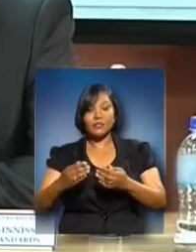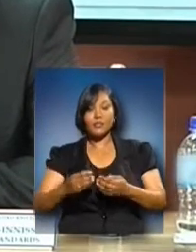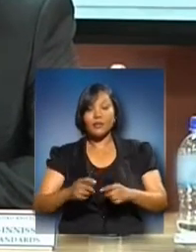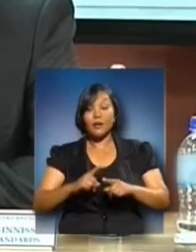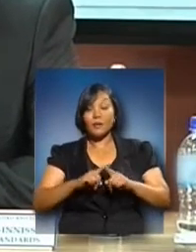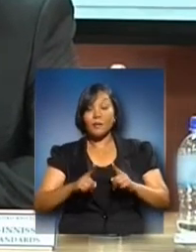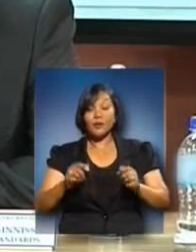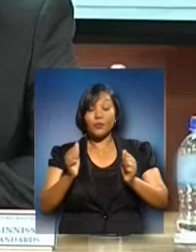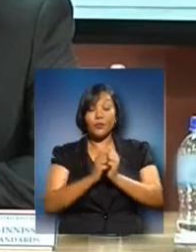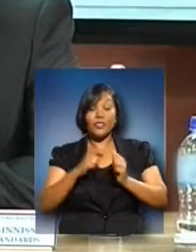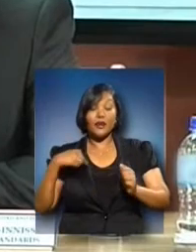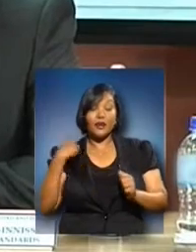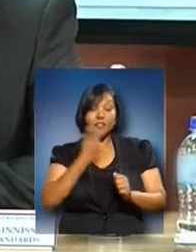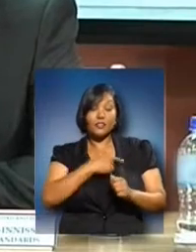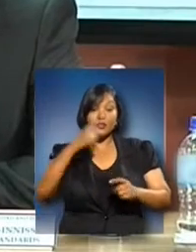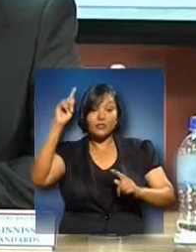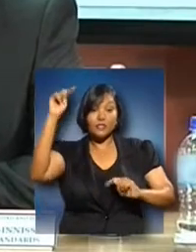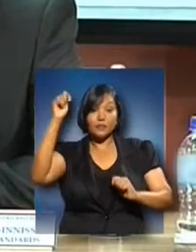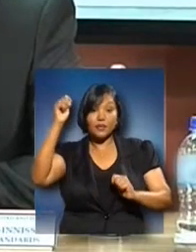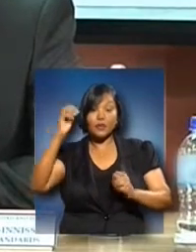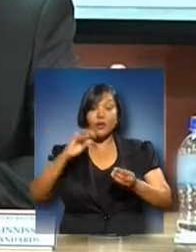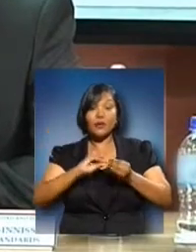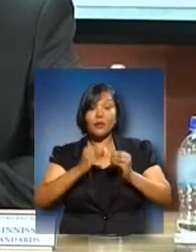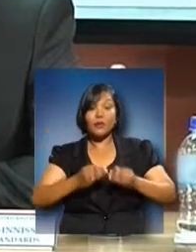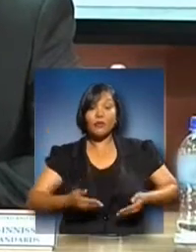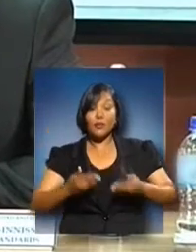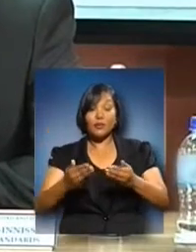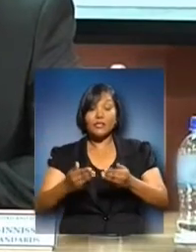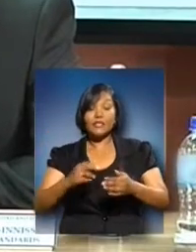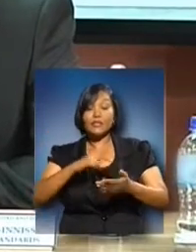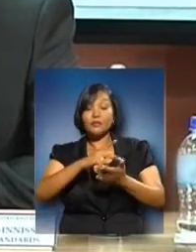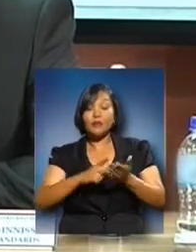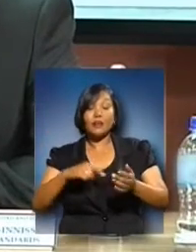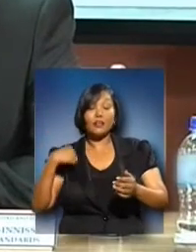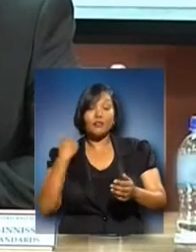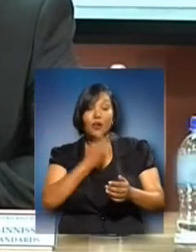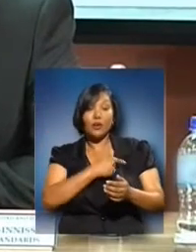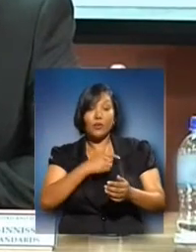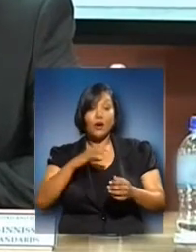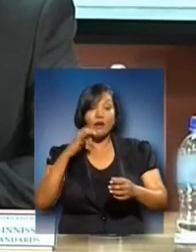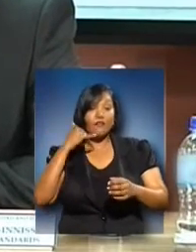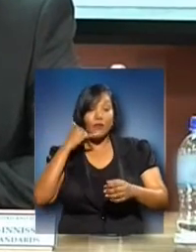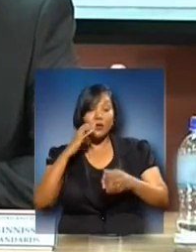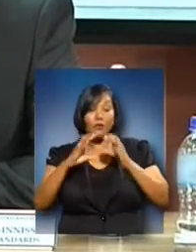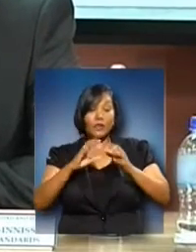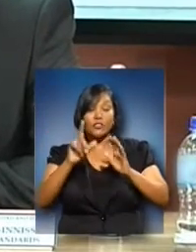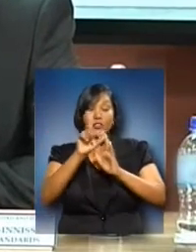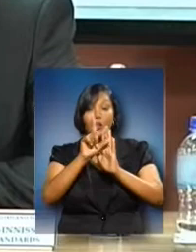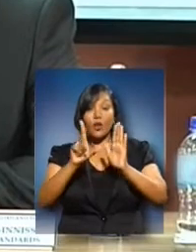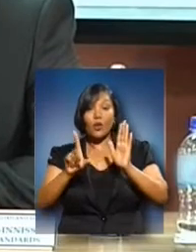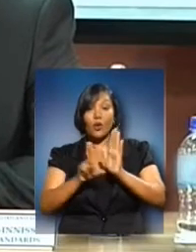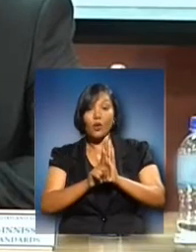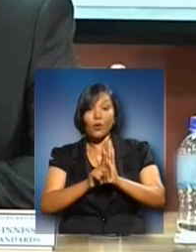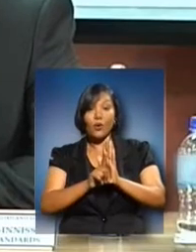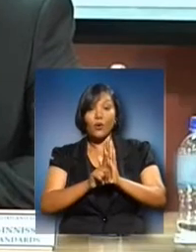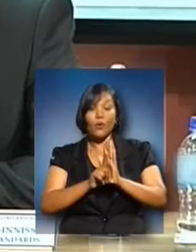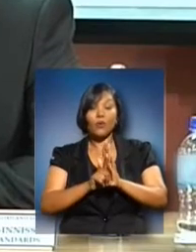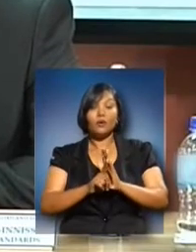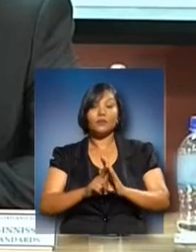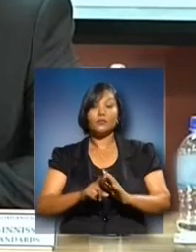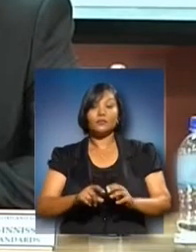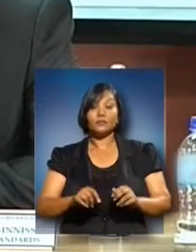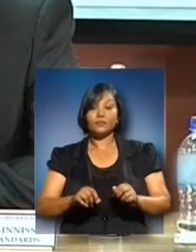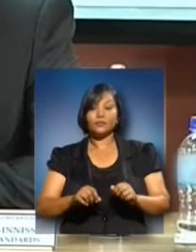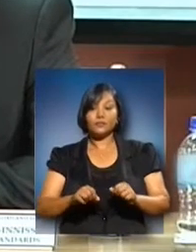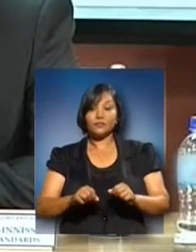In our case, number portability is required by the Act and subsidiary